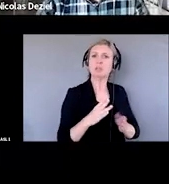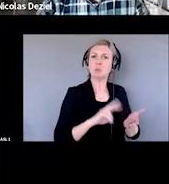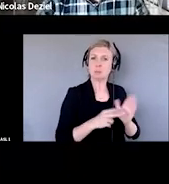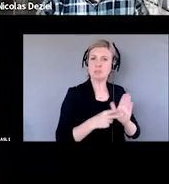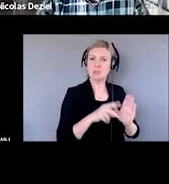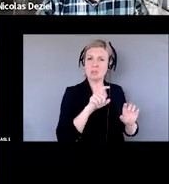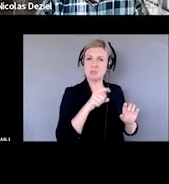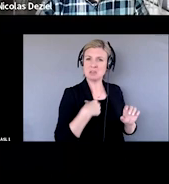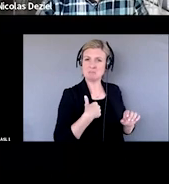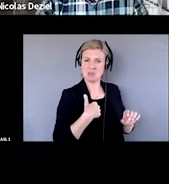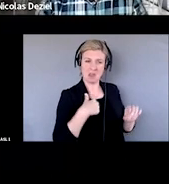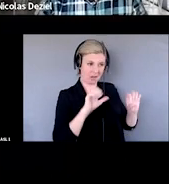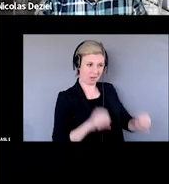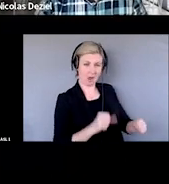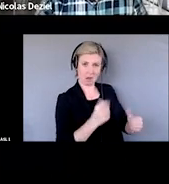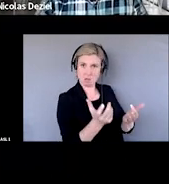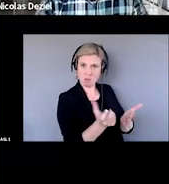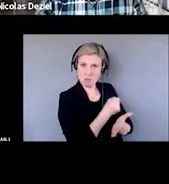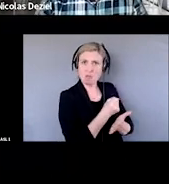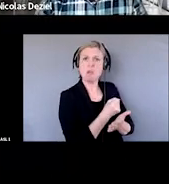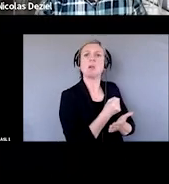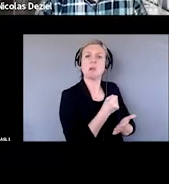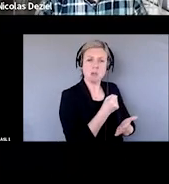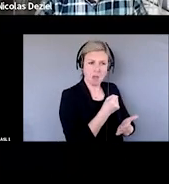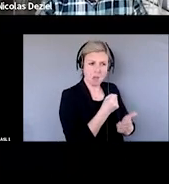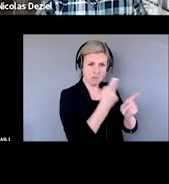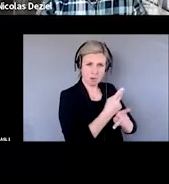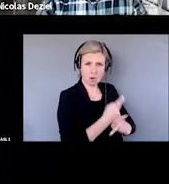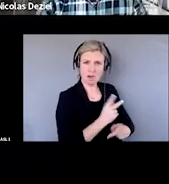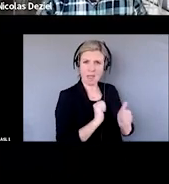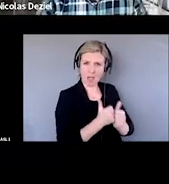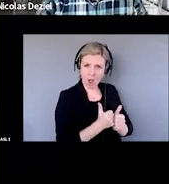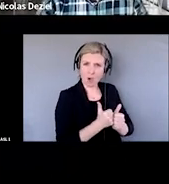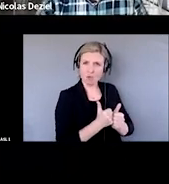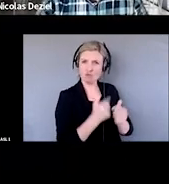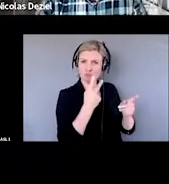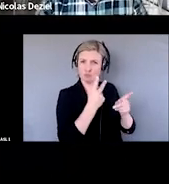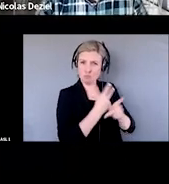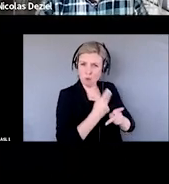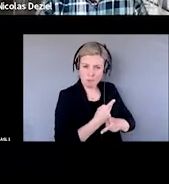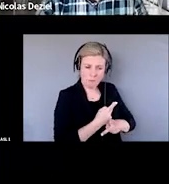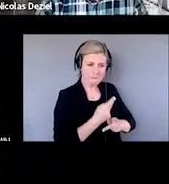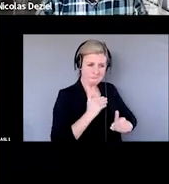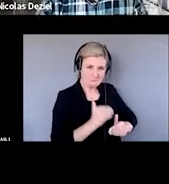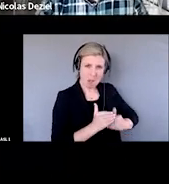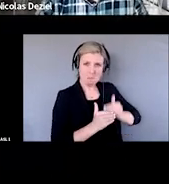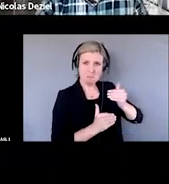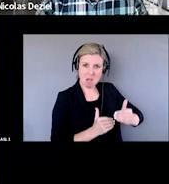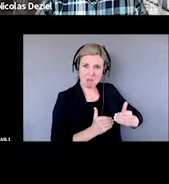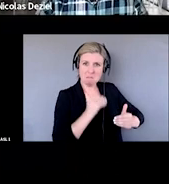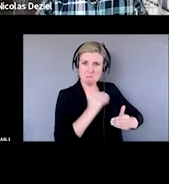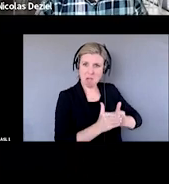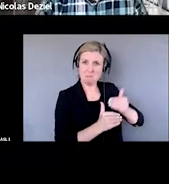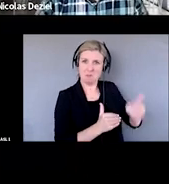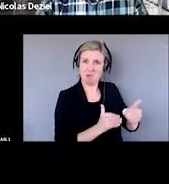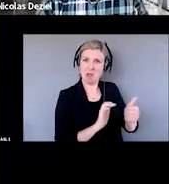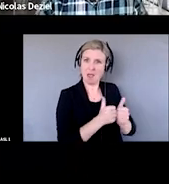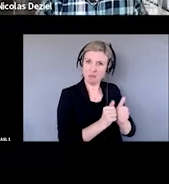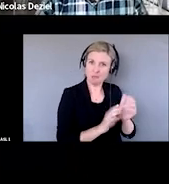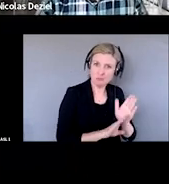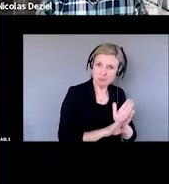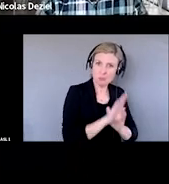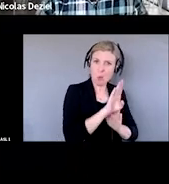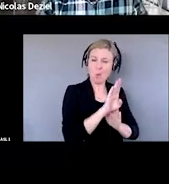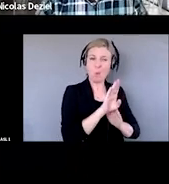a coherent way and a strategic way of using them to your benefit. Could be to grow, scale up, to export,